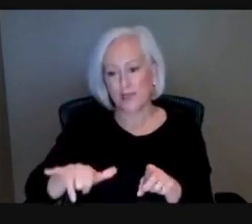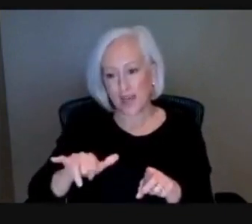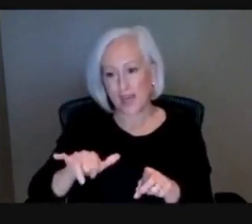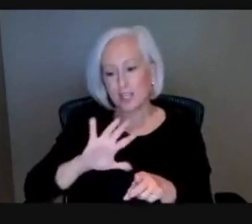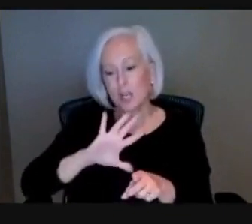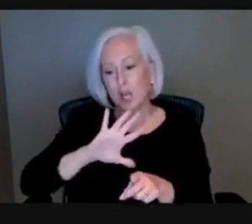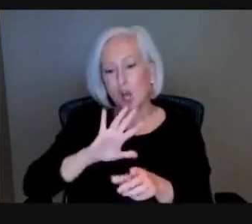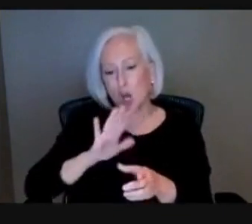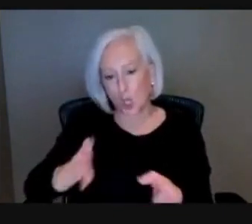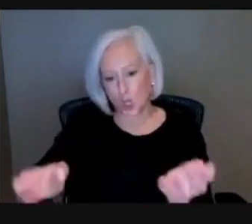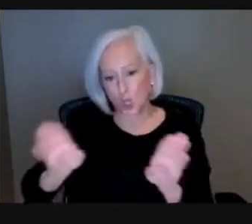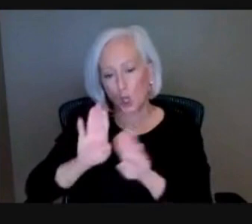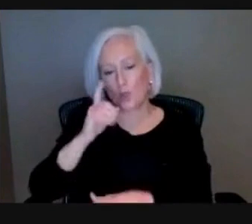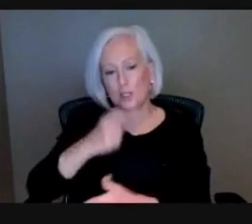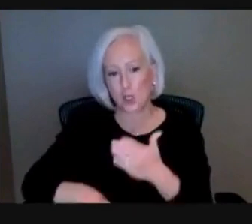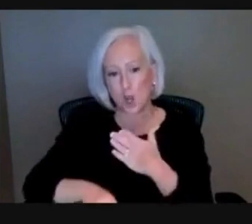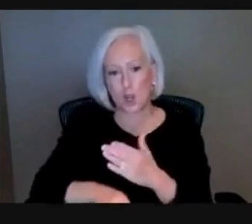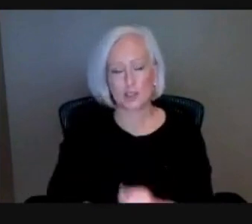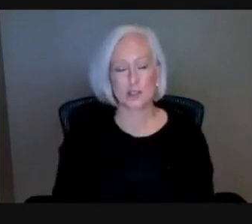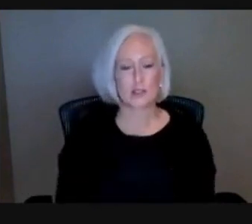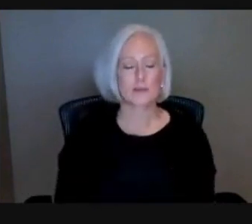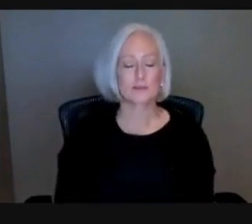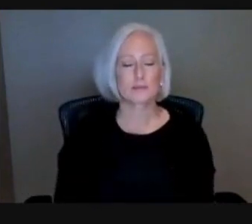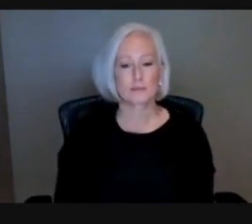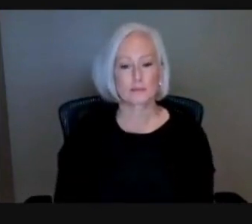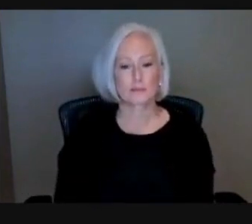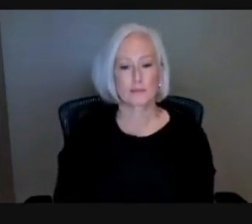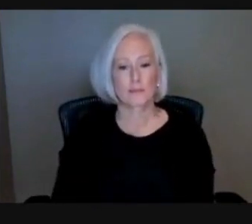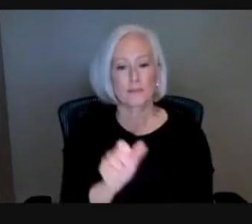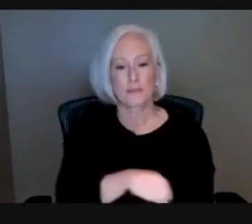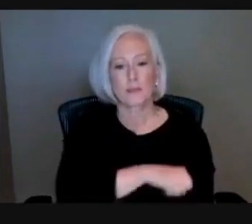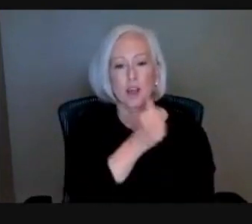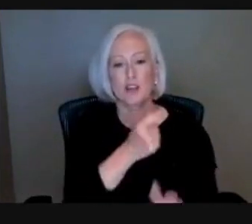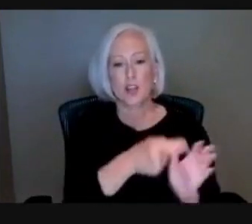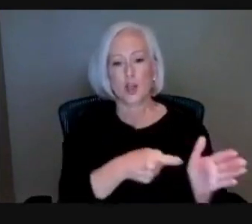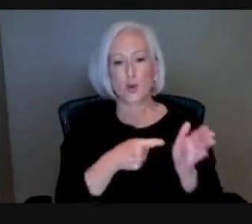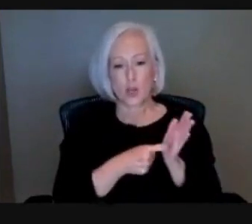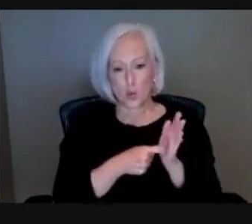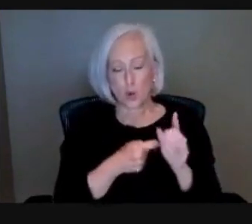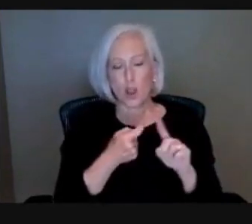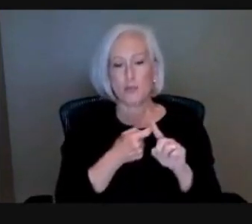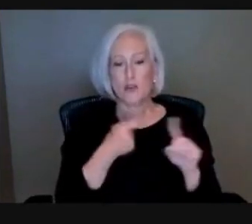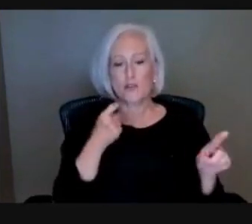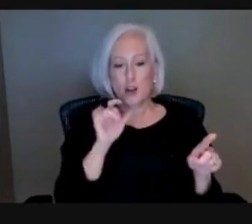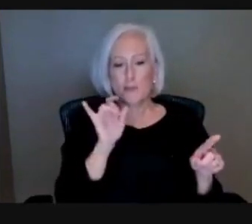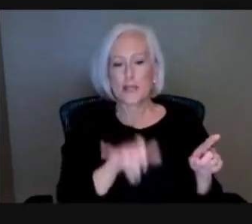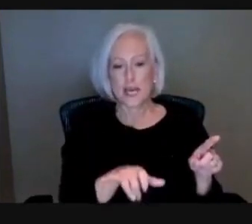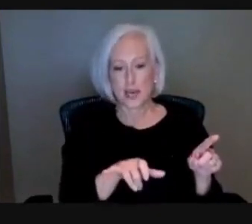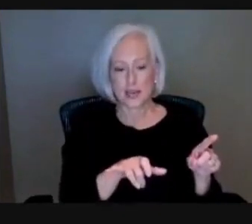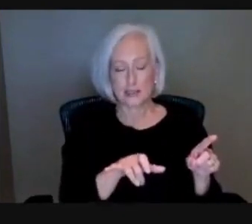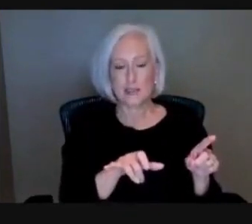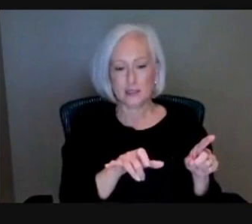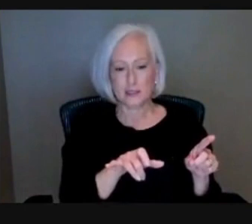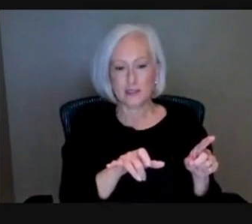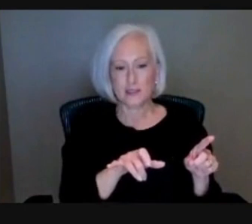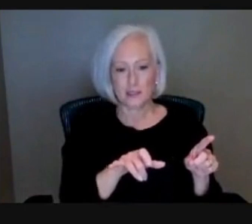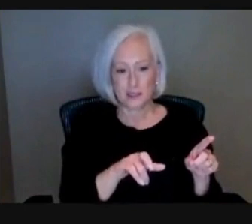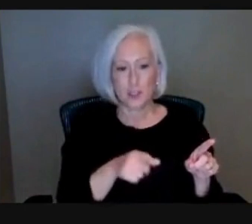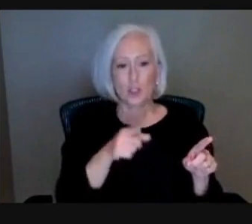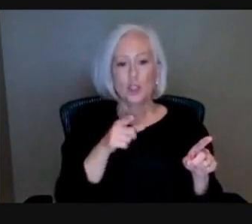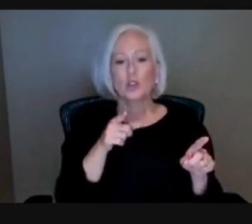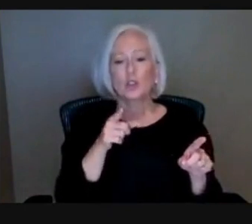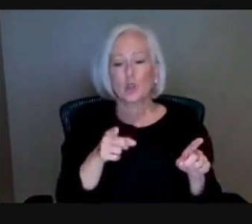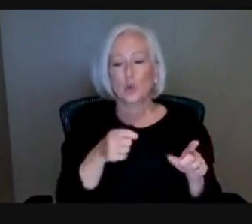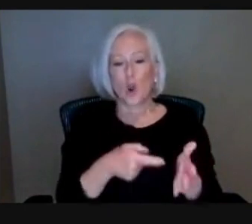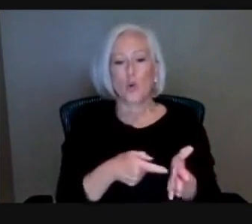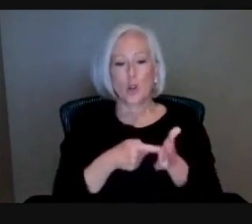of the other requirements of our HomeRun product and of our lender paid assistance product is you are required